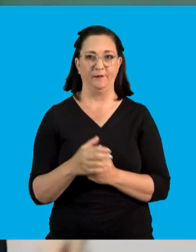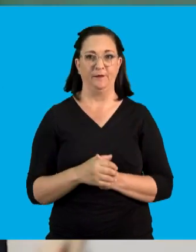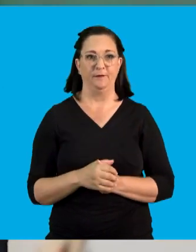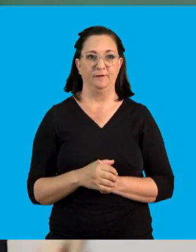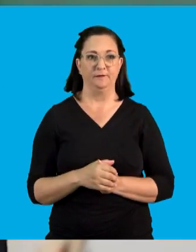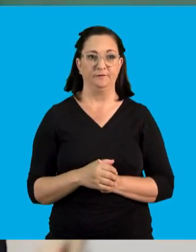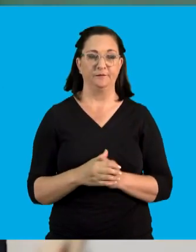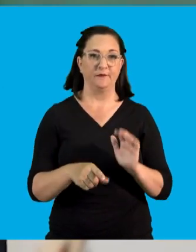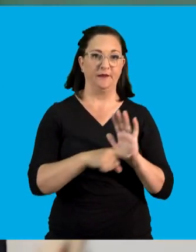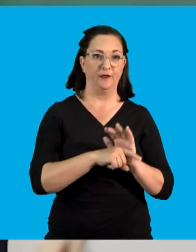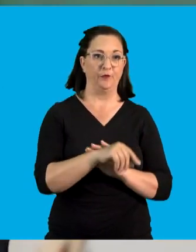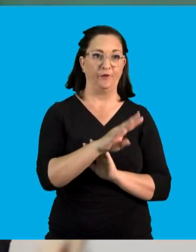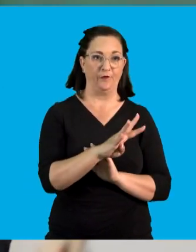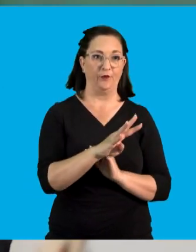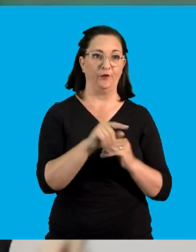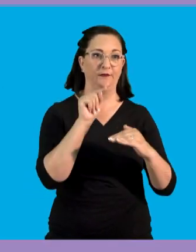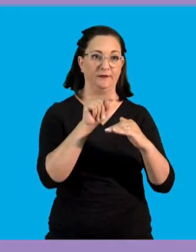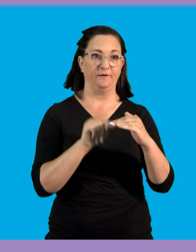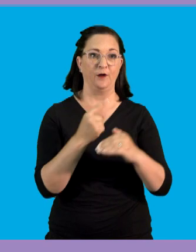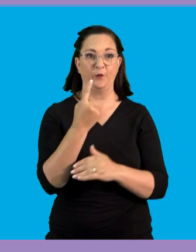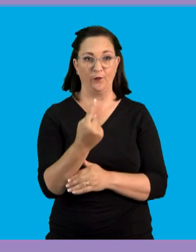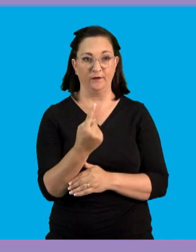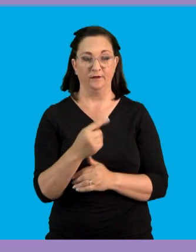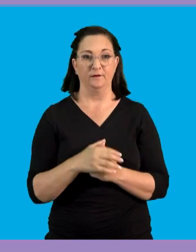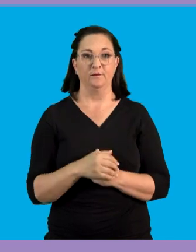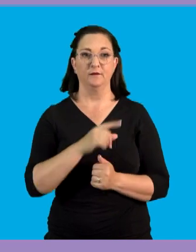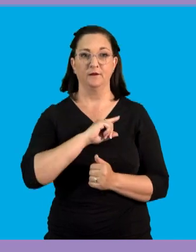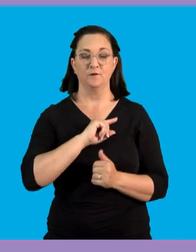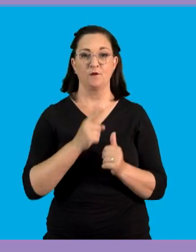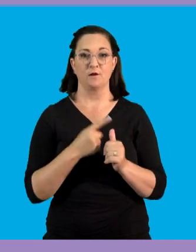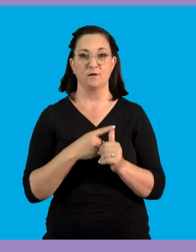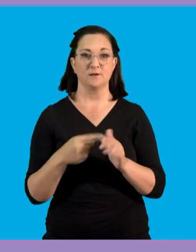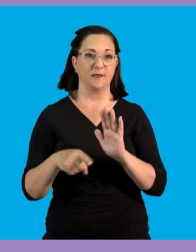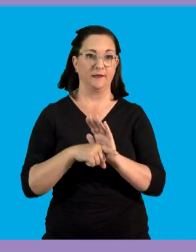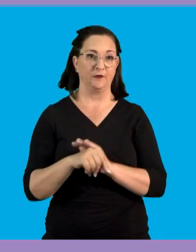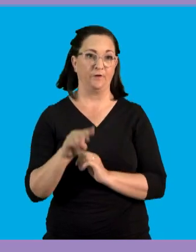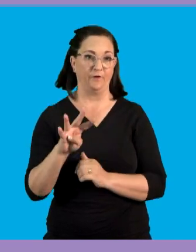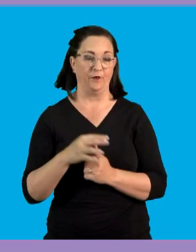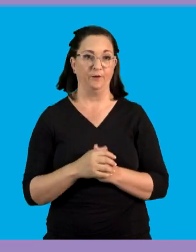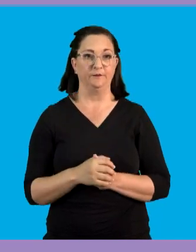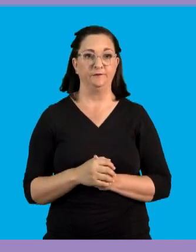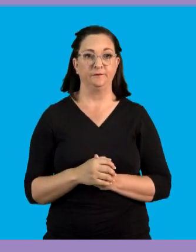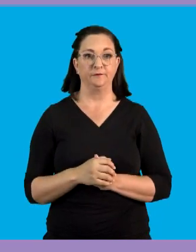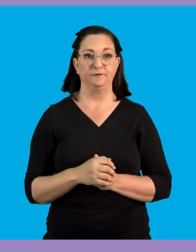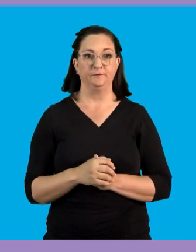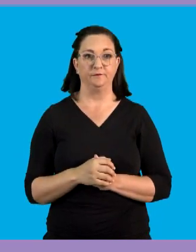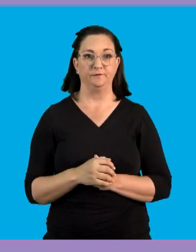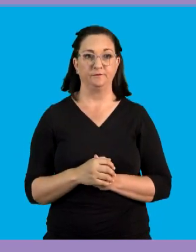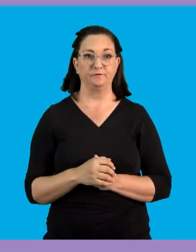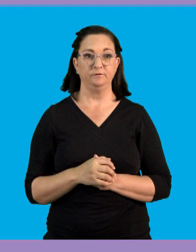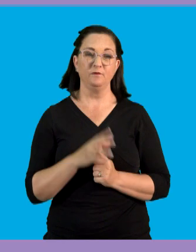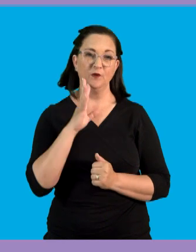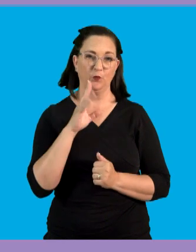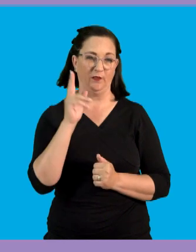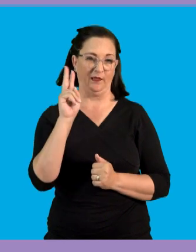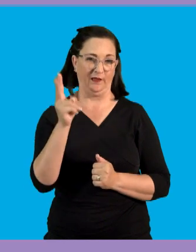So negative 4 divided by 1 will be negative 4. You must remember that because we are going to be